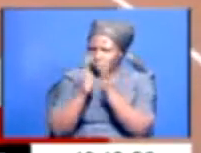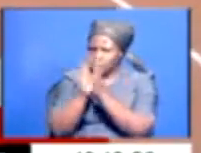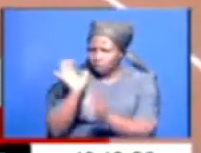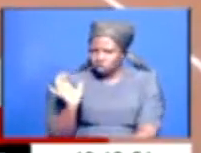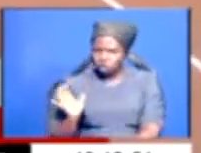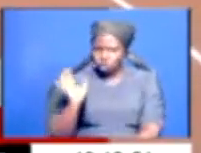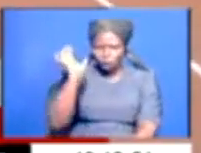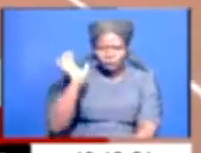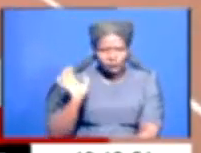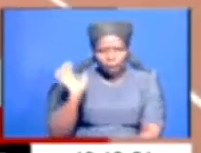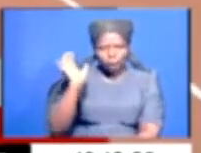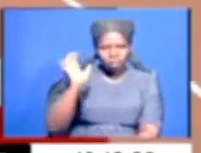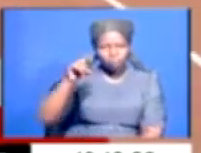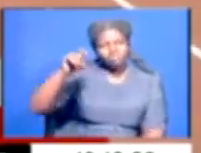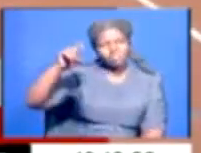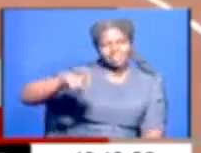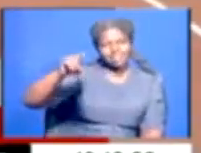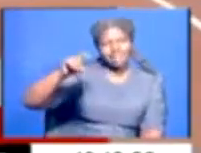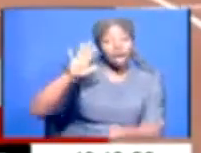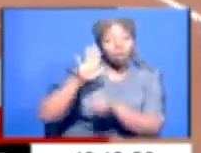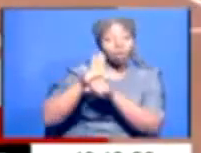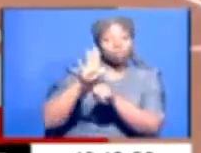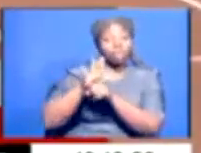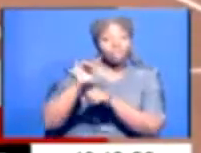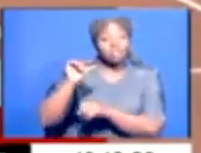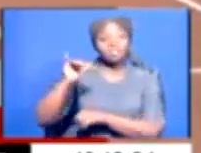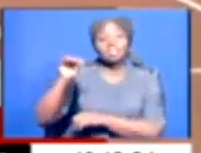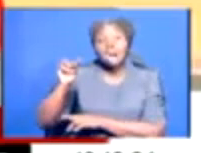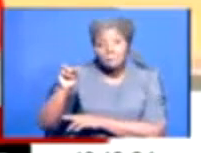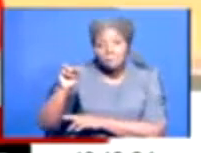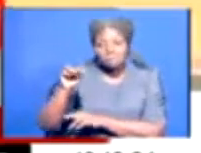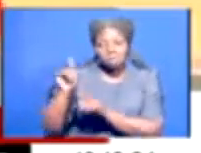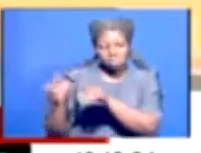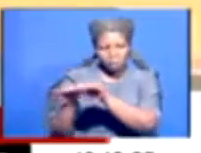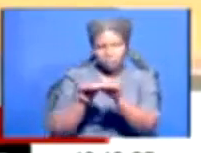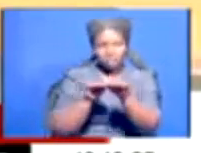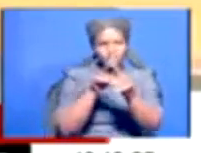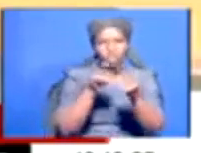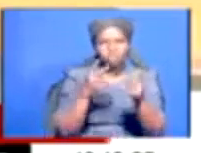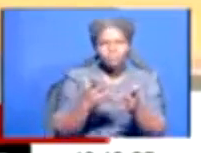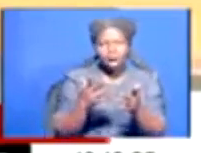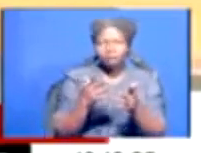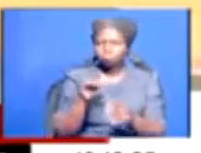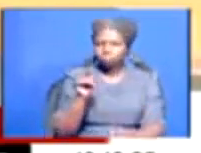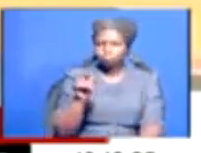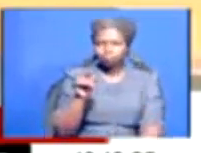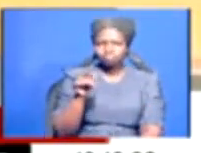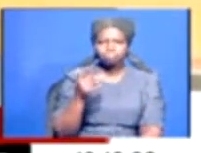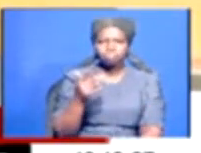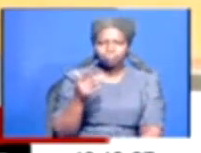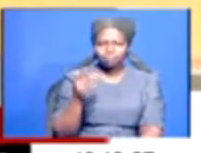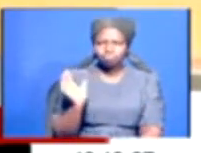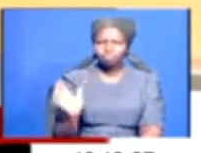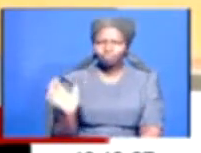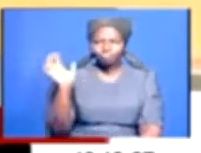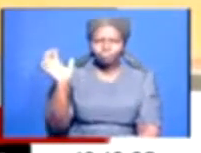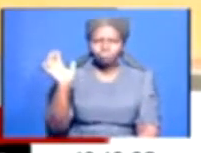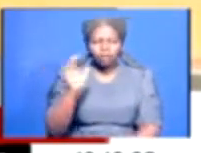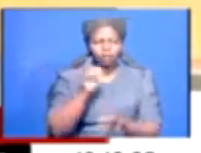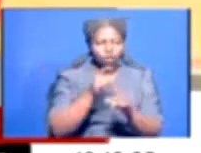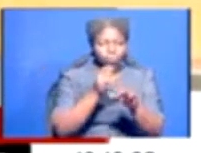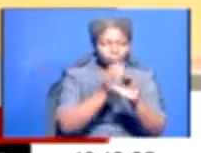gym. Mm-hmm. Now, to switch from that way, it is very